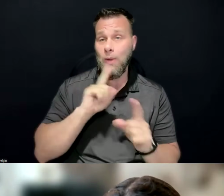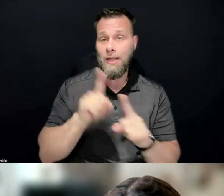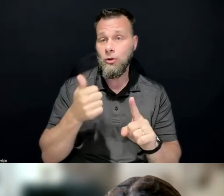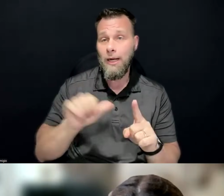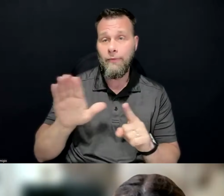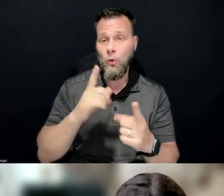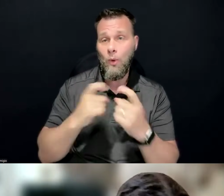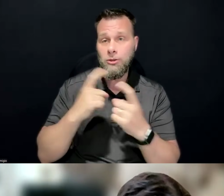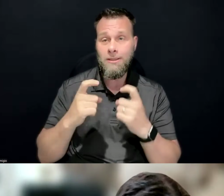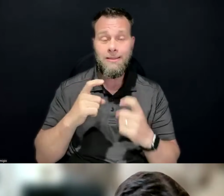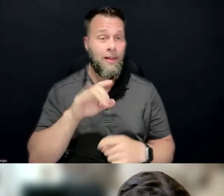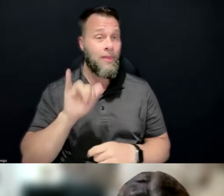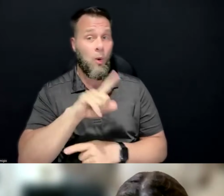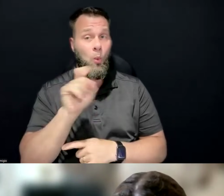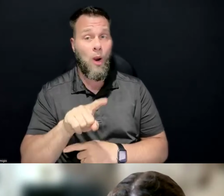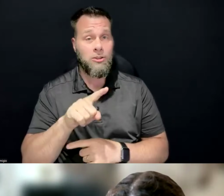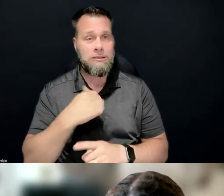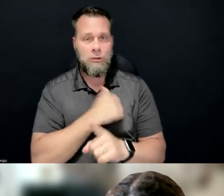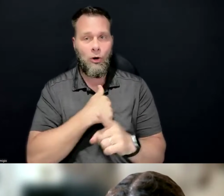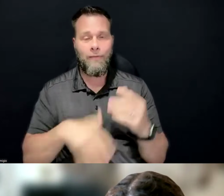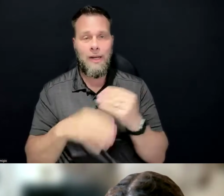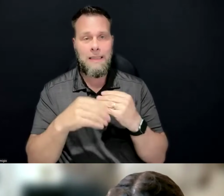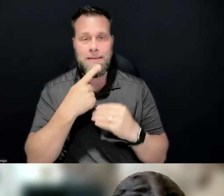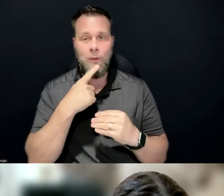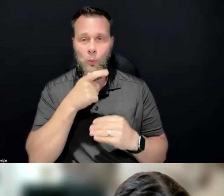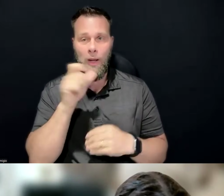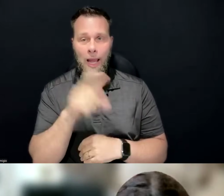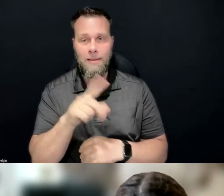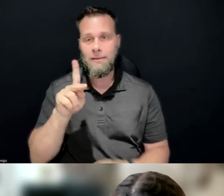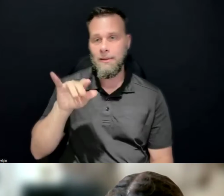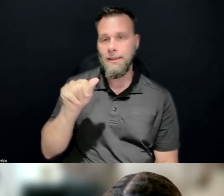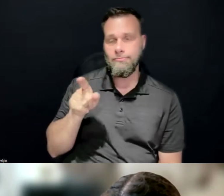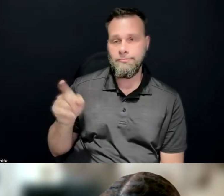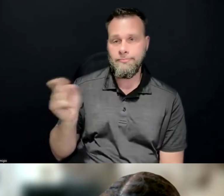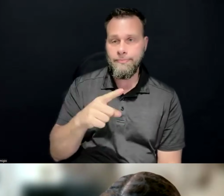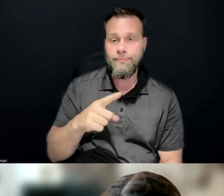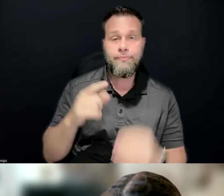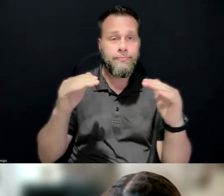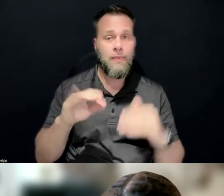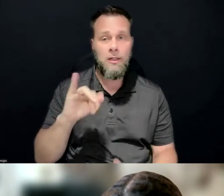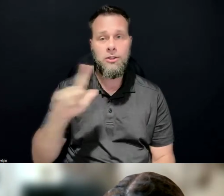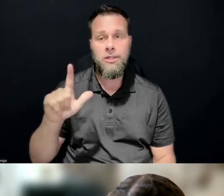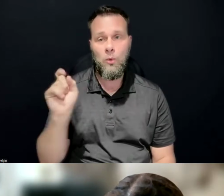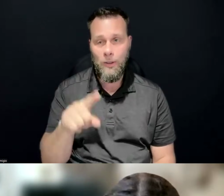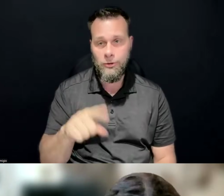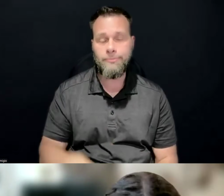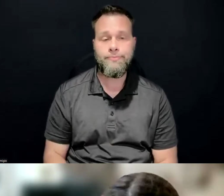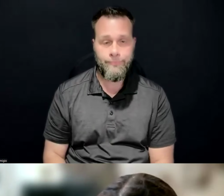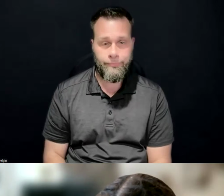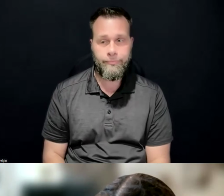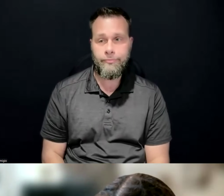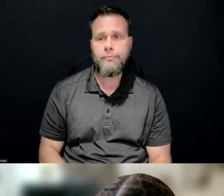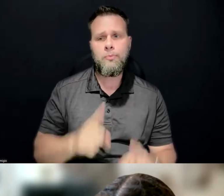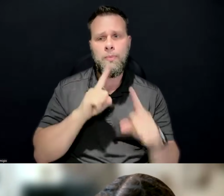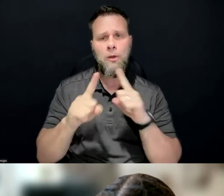apologies, that question came from Kia. And we also have a question from Jill. Could you explain what you meant by interviewing